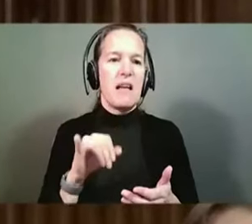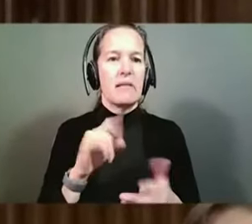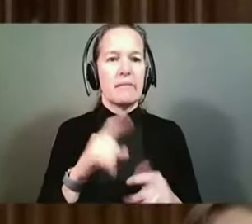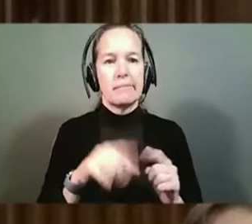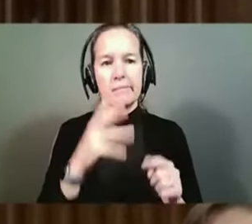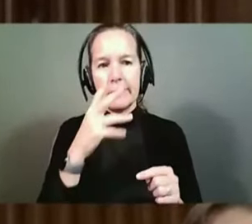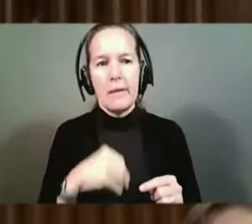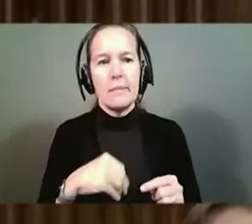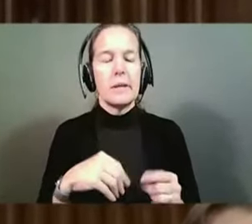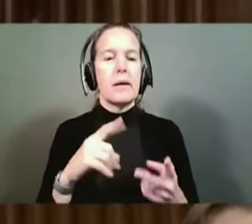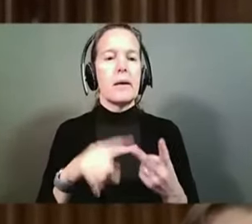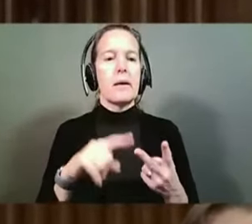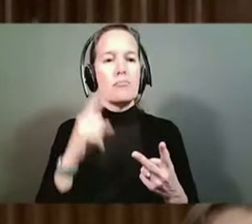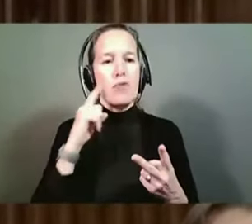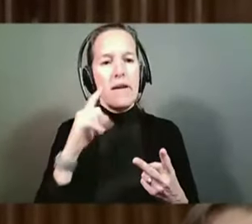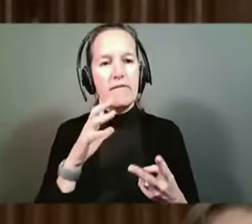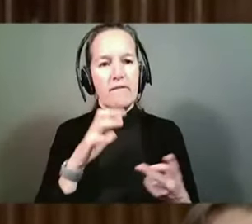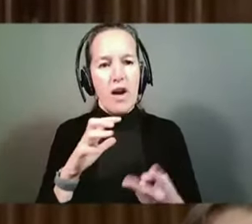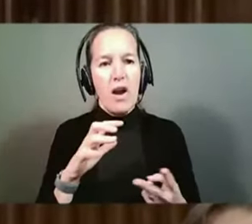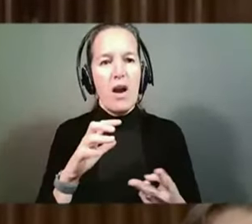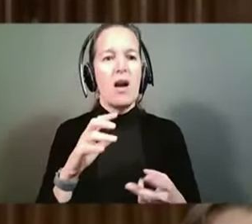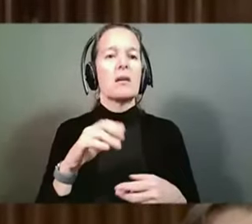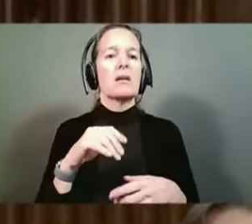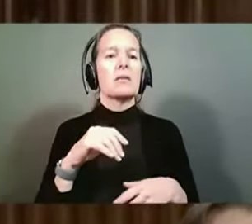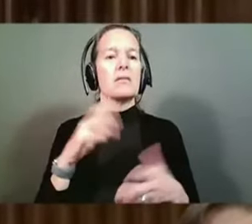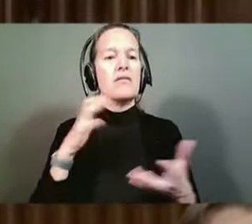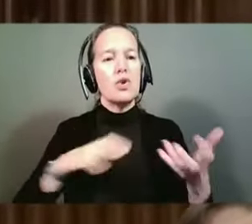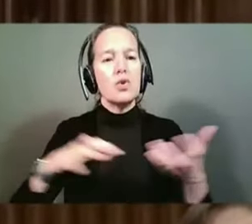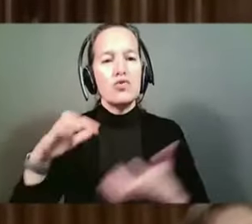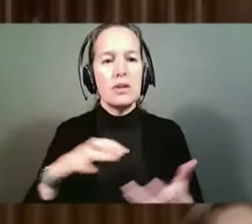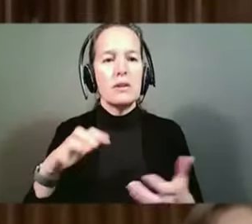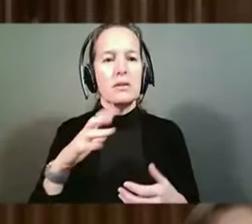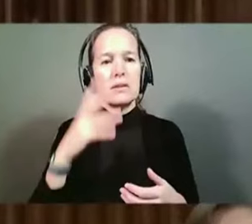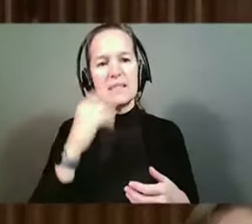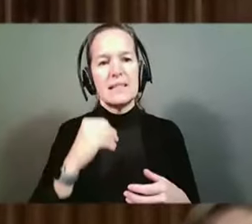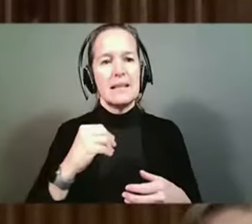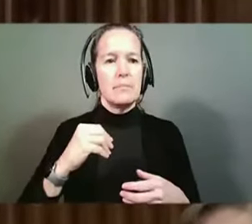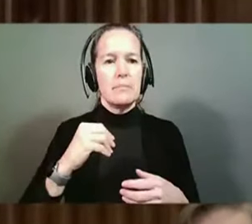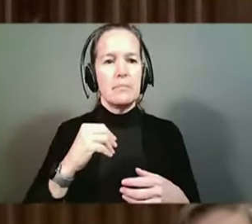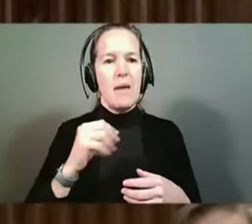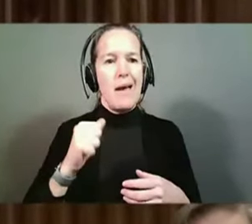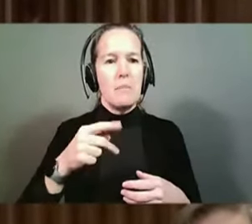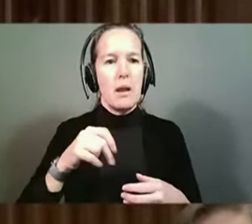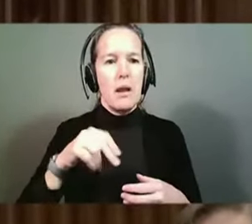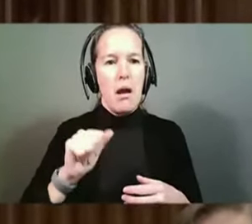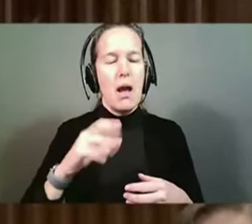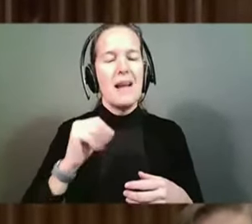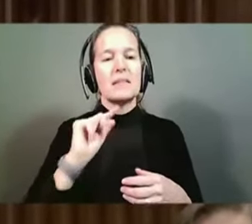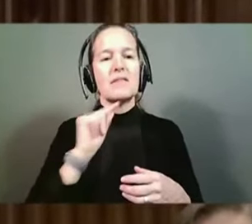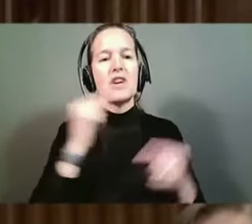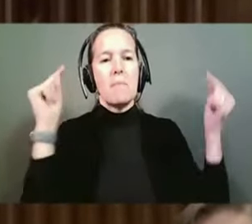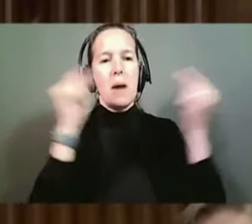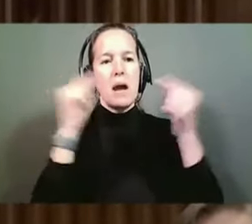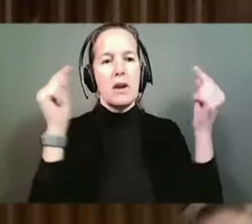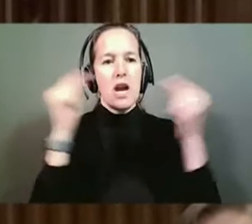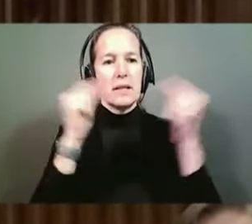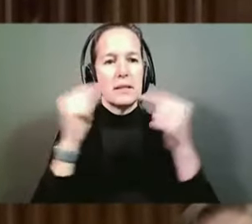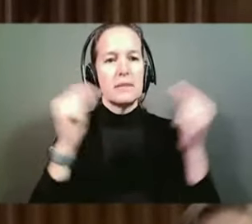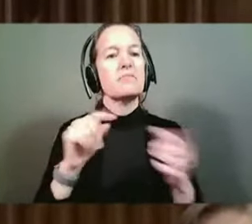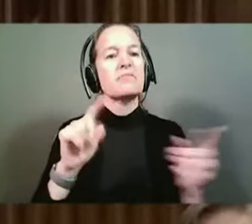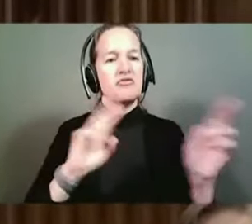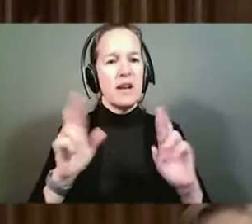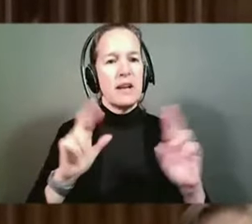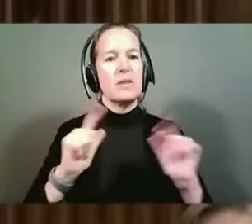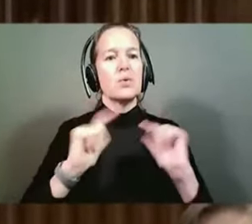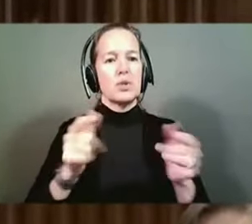confusion, sleep apnea, heart palpitations, fevers, and severe migraines. I'm on 12 different prescription medications, including